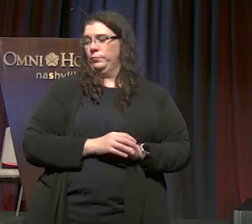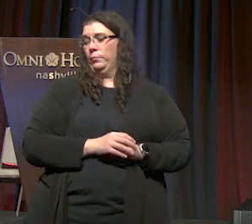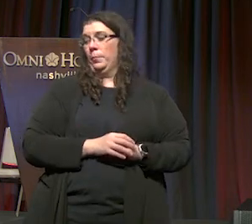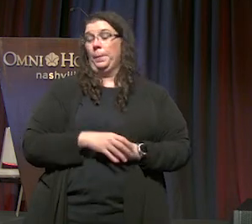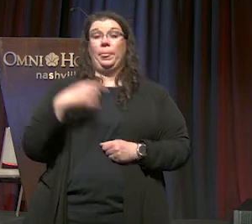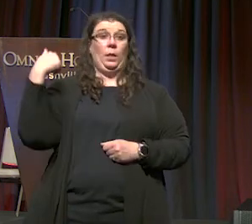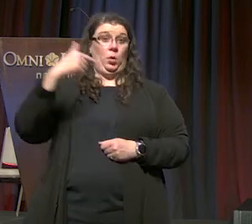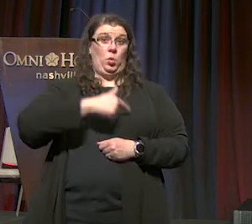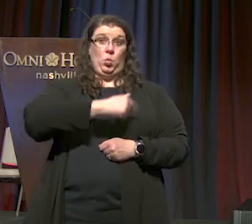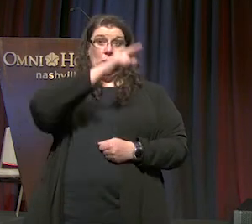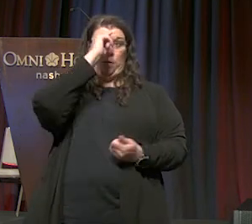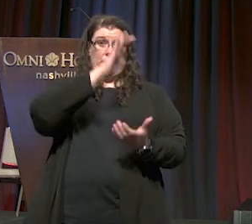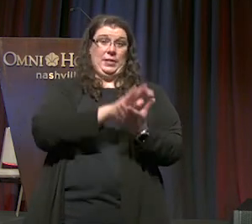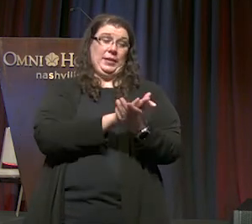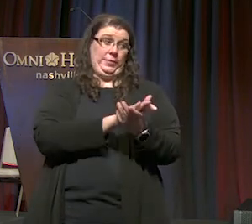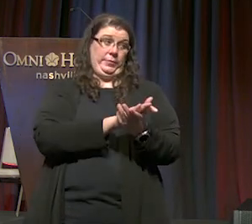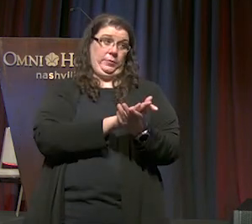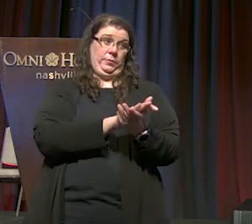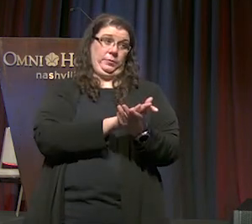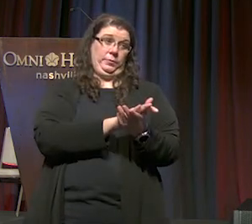We believe